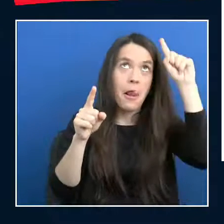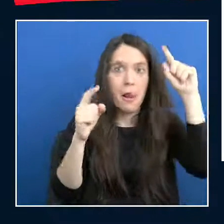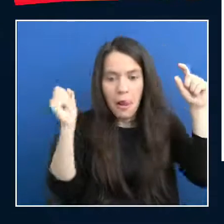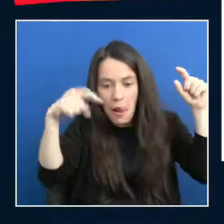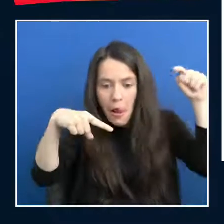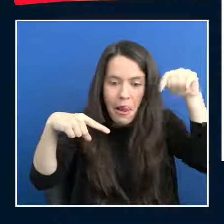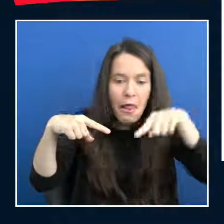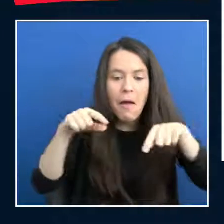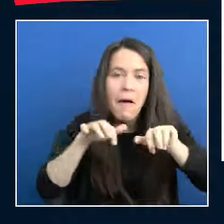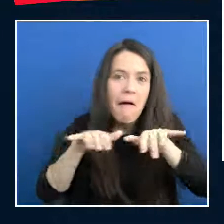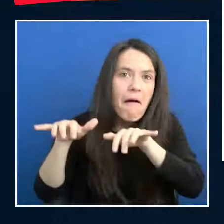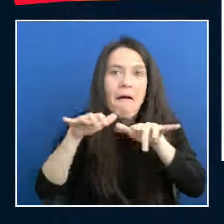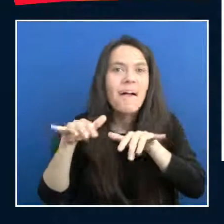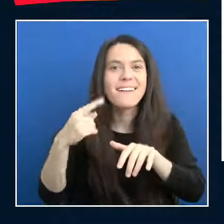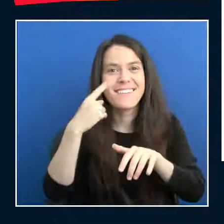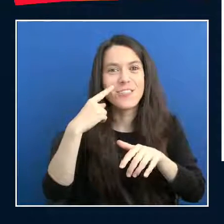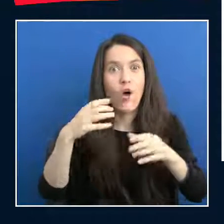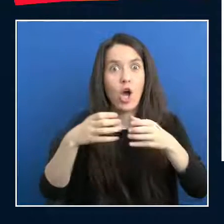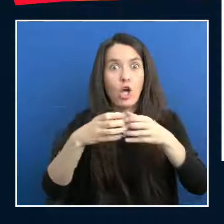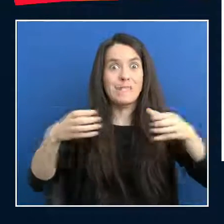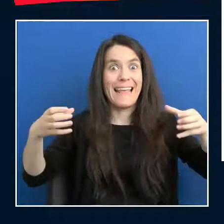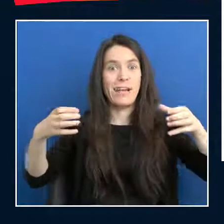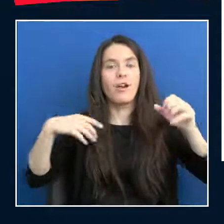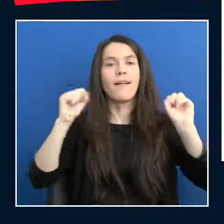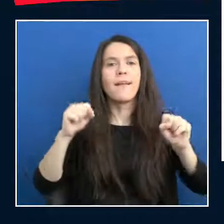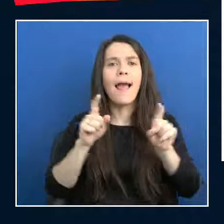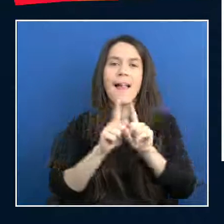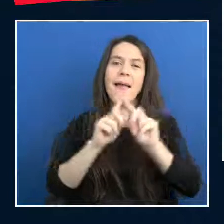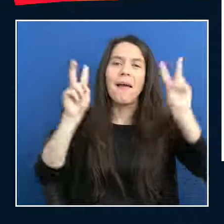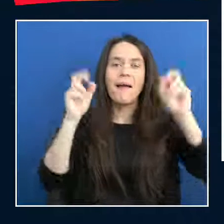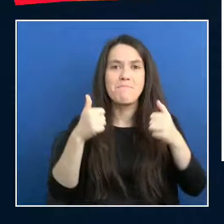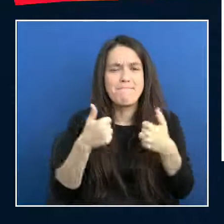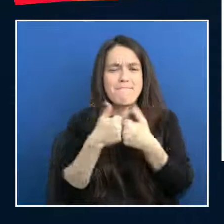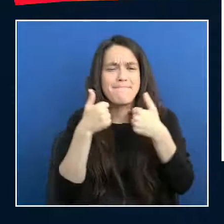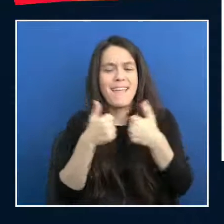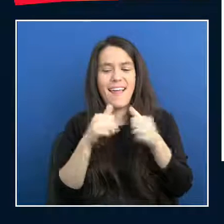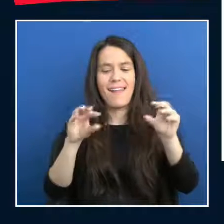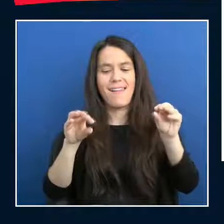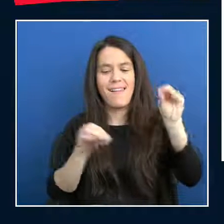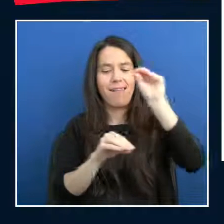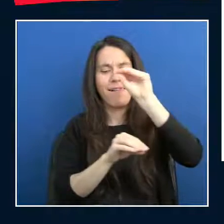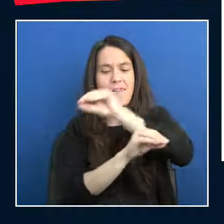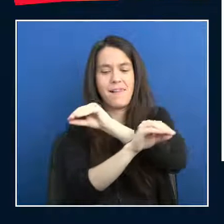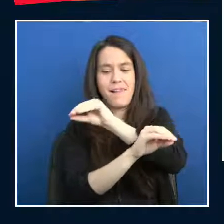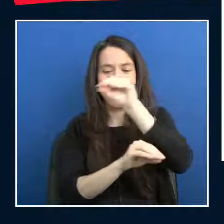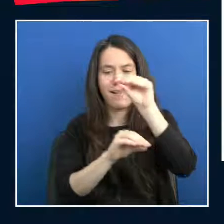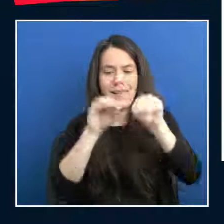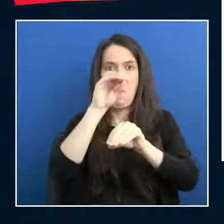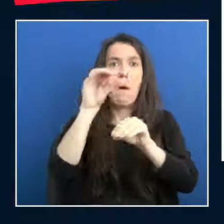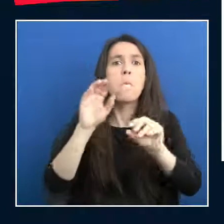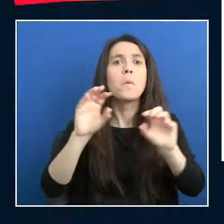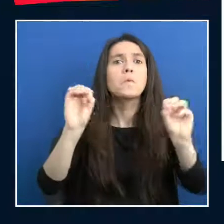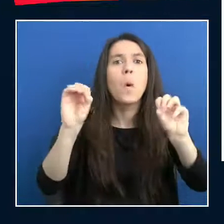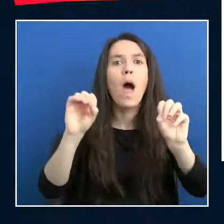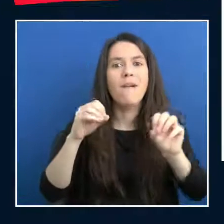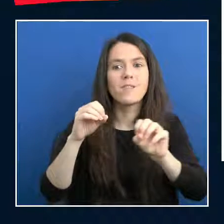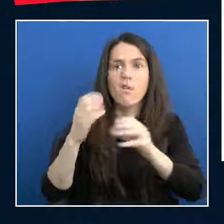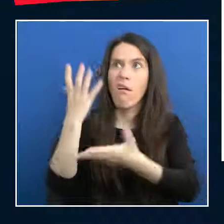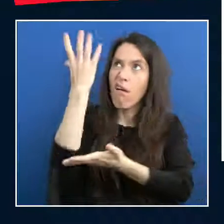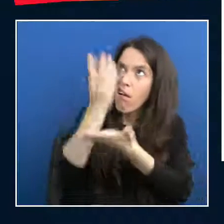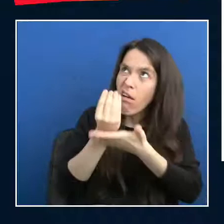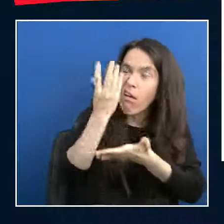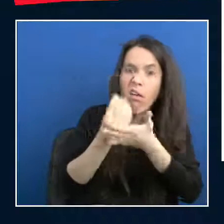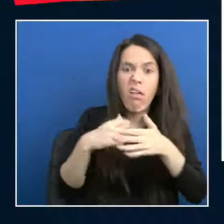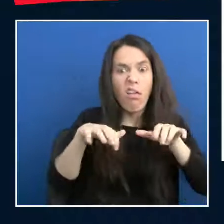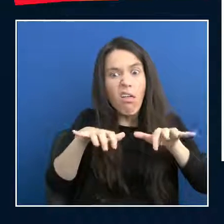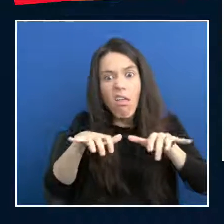that containers are also allowing me to play around with everything without having to install everything on my machine, because that might just result in